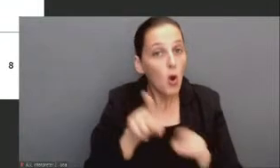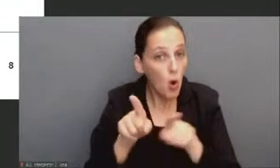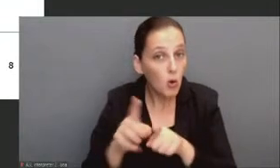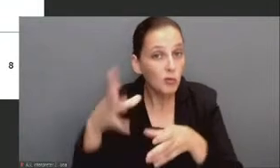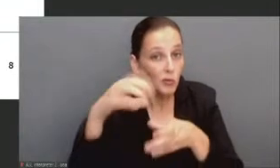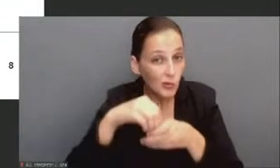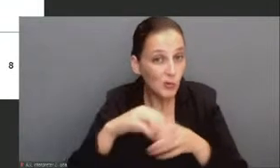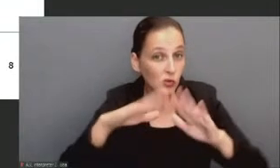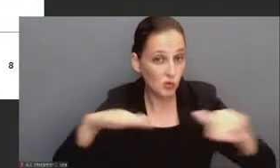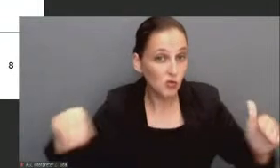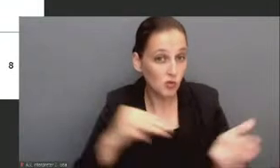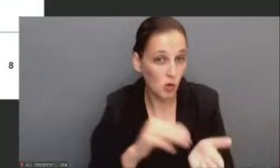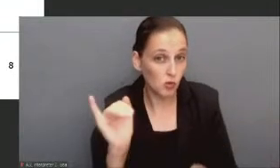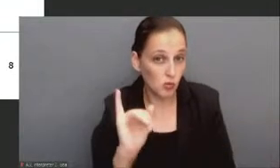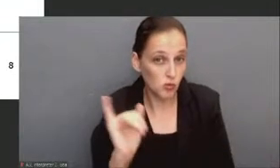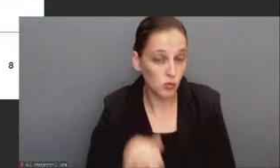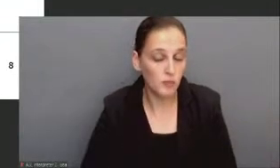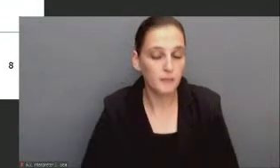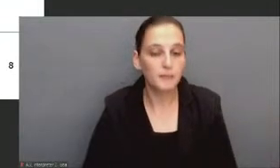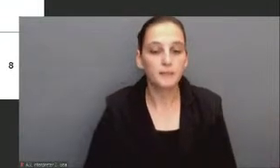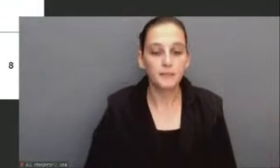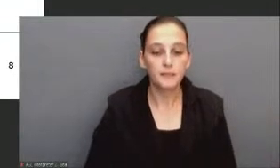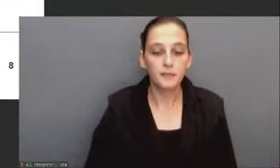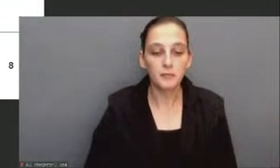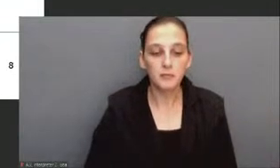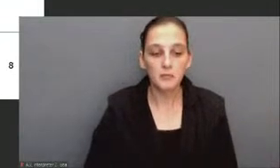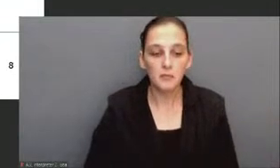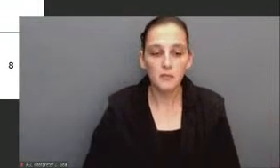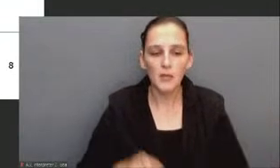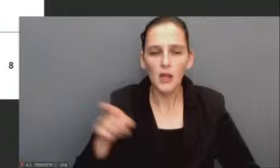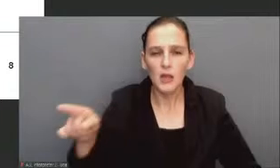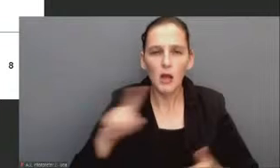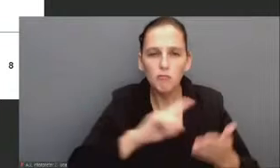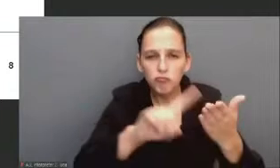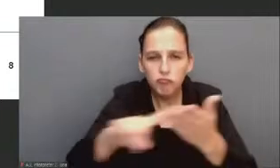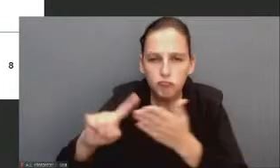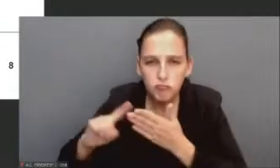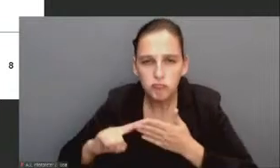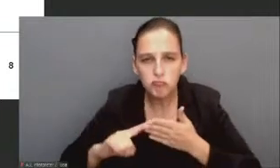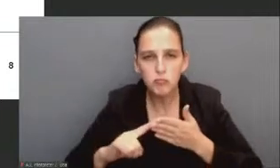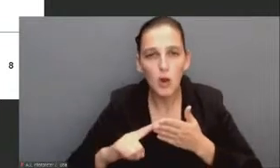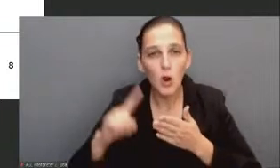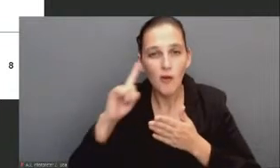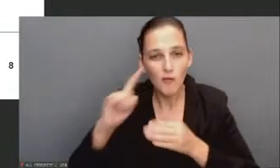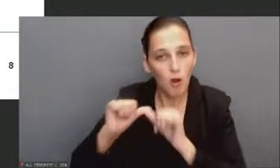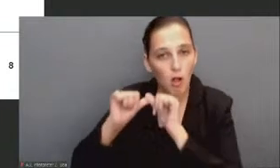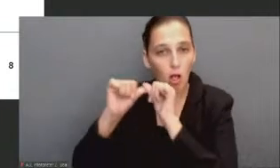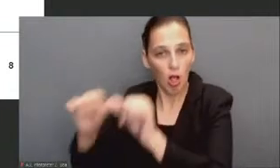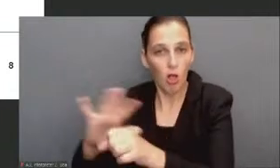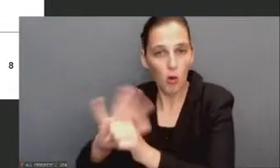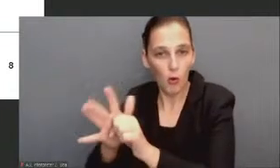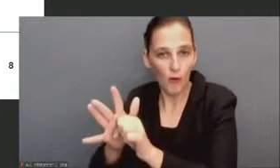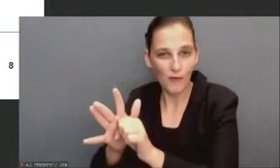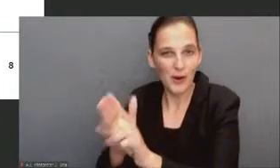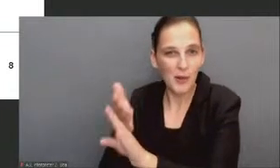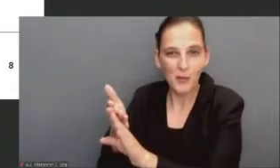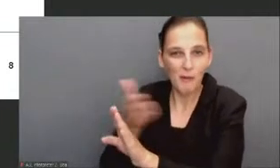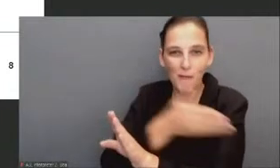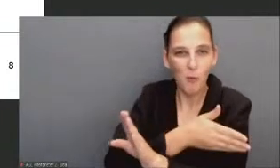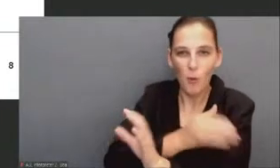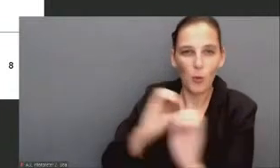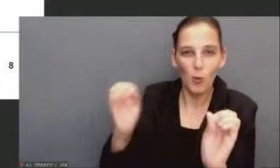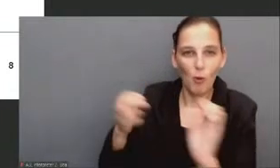population. This agenda should include looking at the scope of long COVID that was undiagnosed, as we've talked about in this